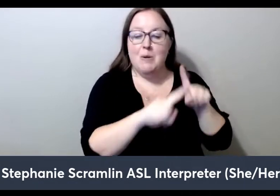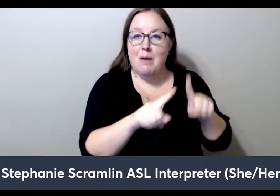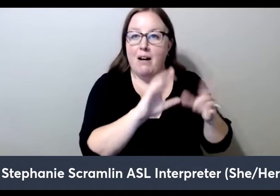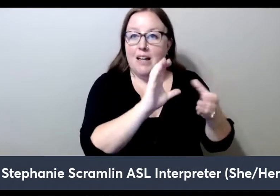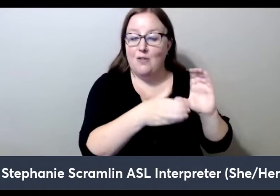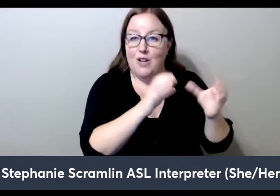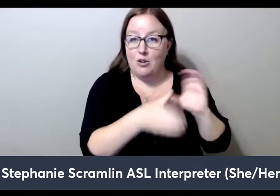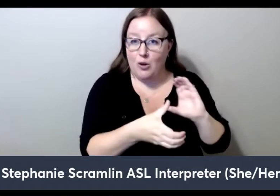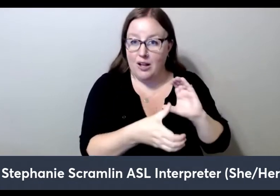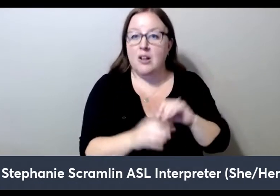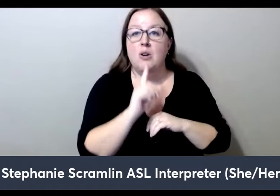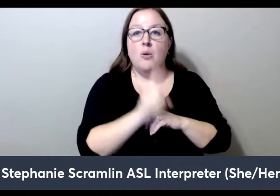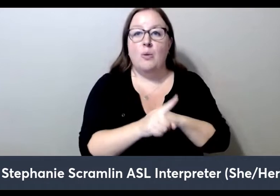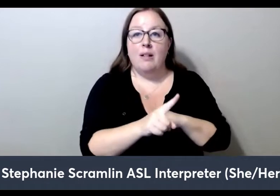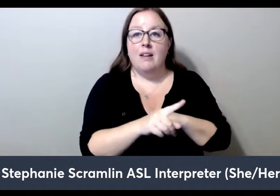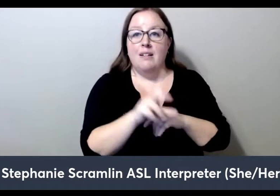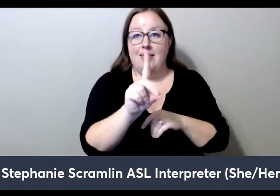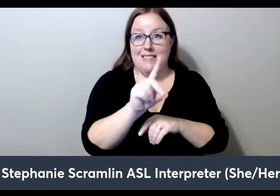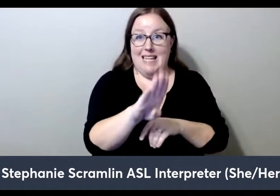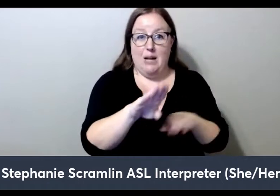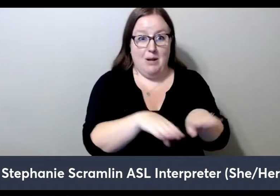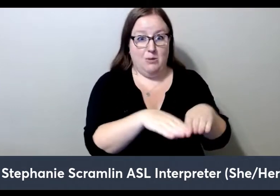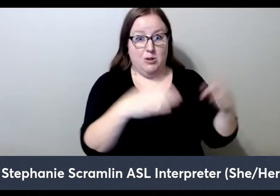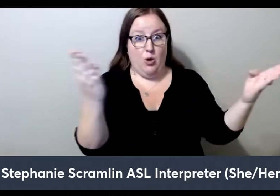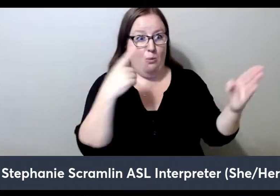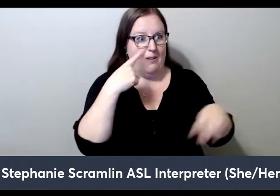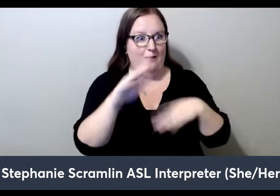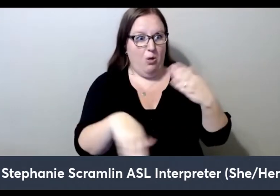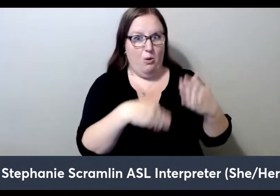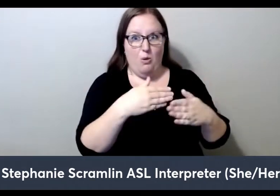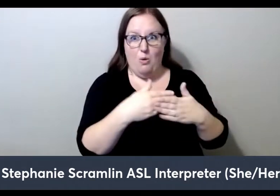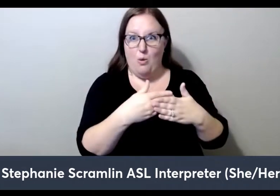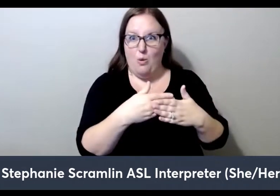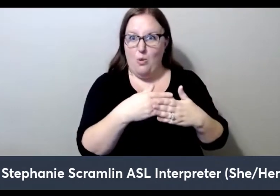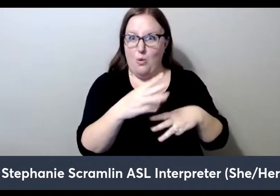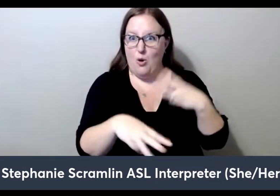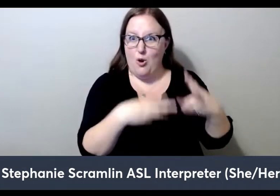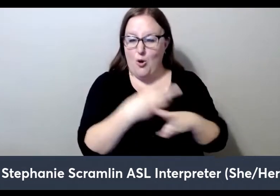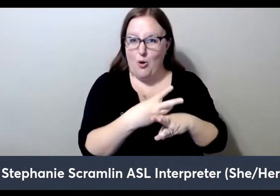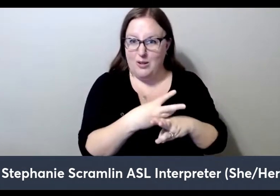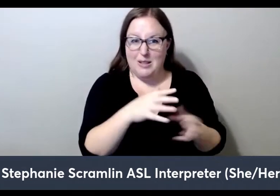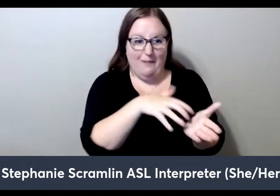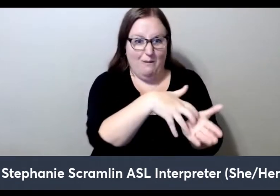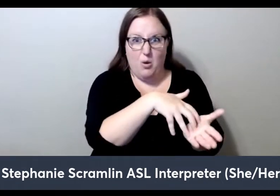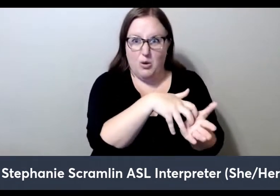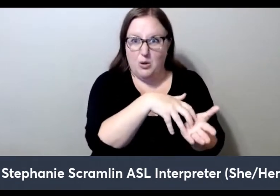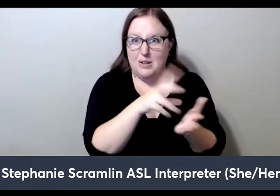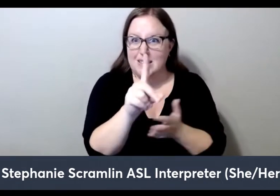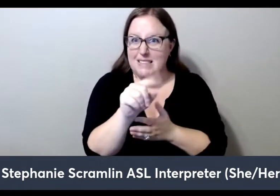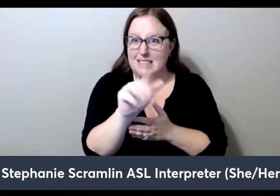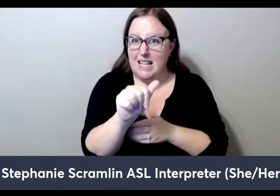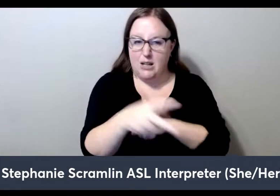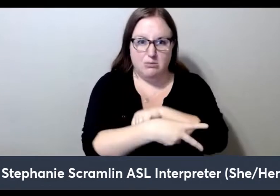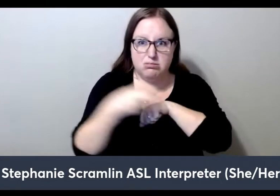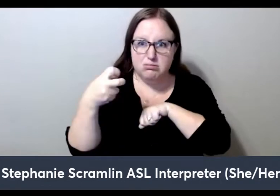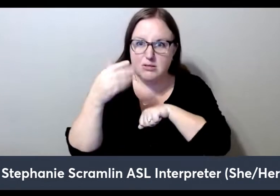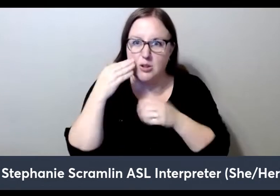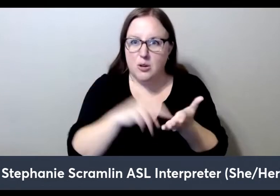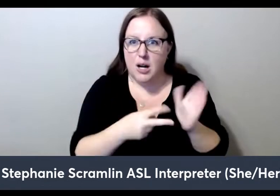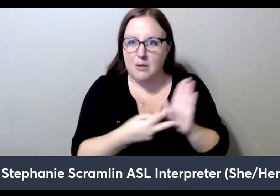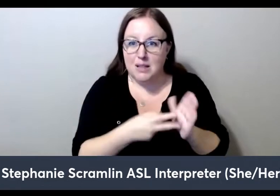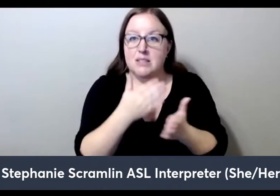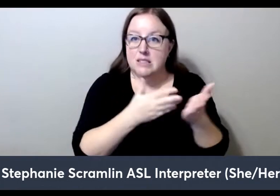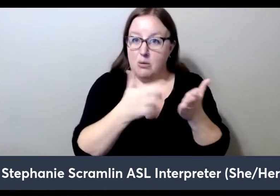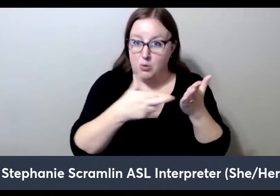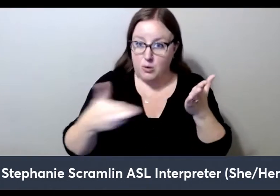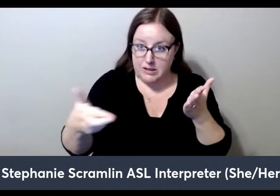they accidentally left the database open to the entire world, and there was a data breach issue where not everything got leaked, but some of the resources